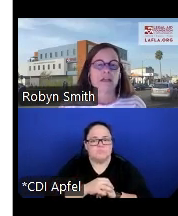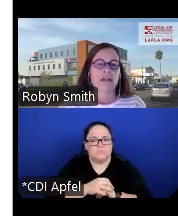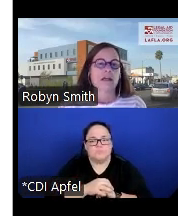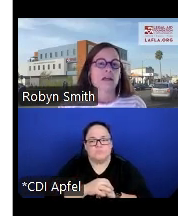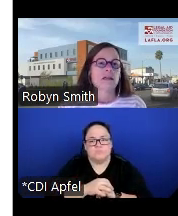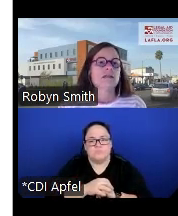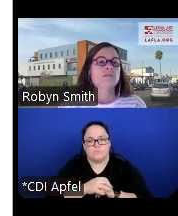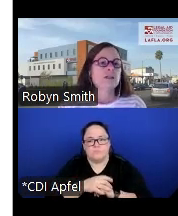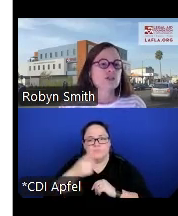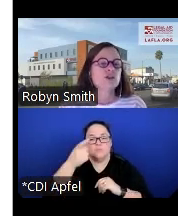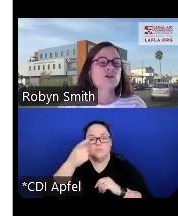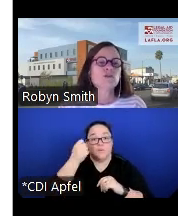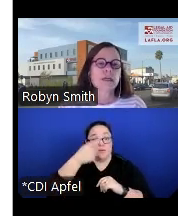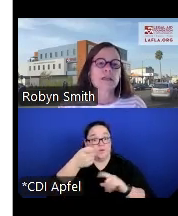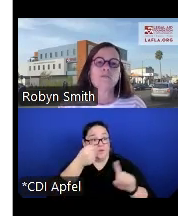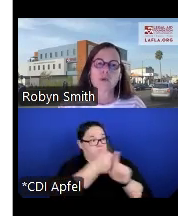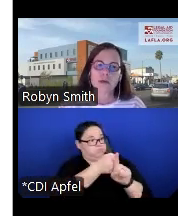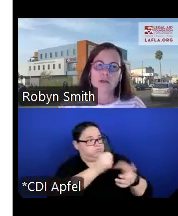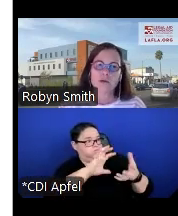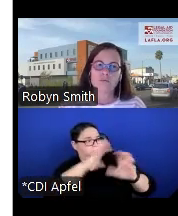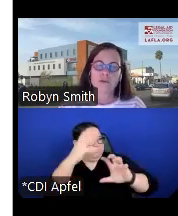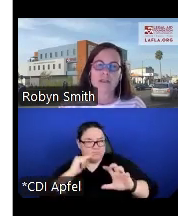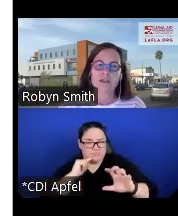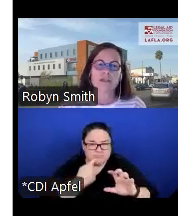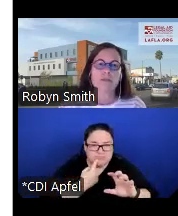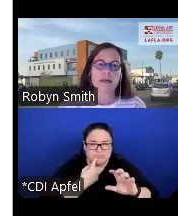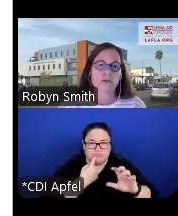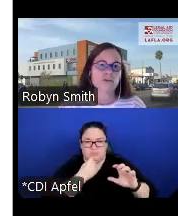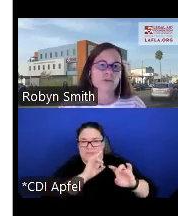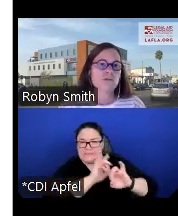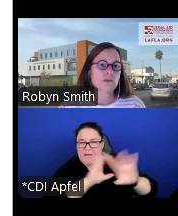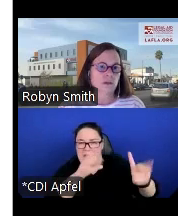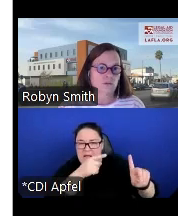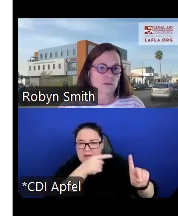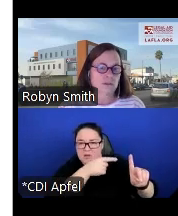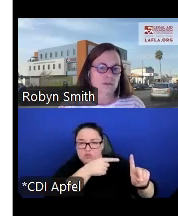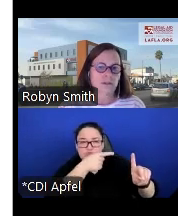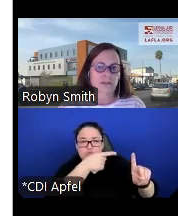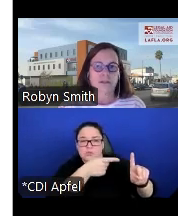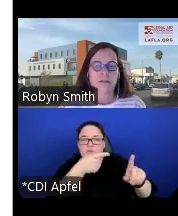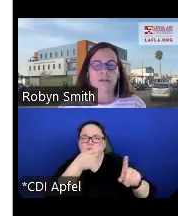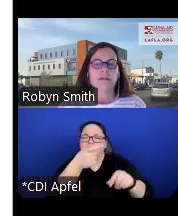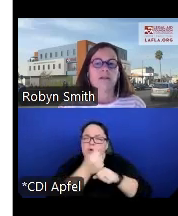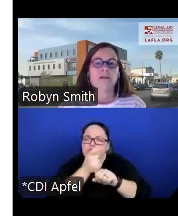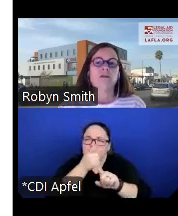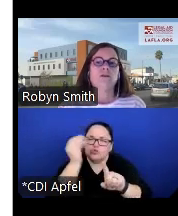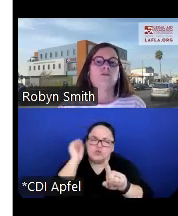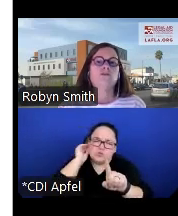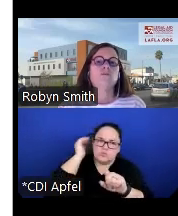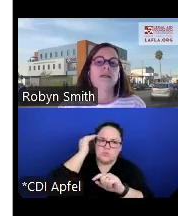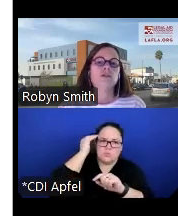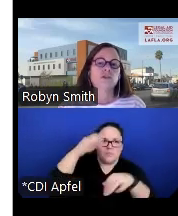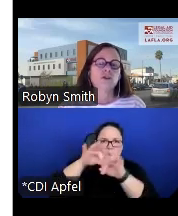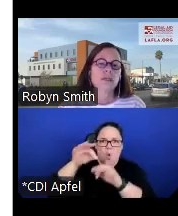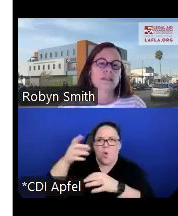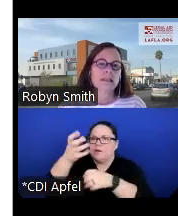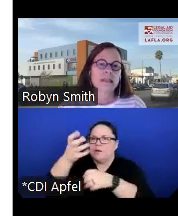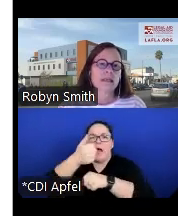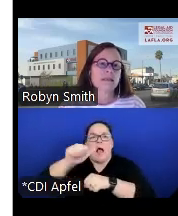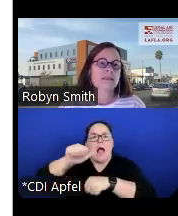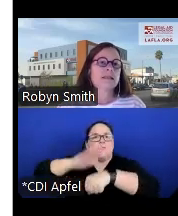disaster. To make sure you get important notifications about your student loans, you should make